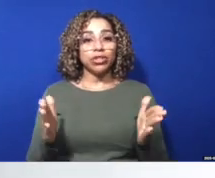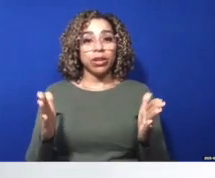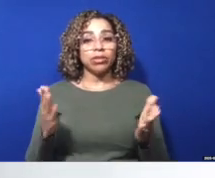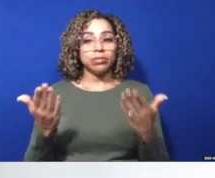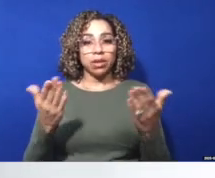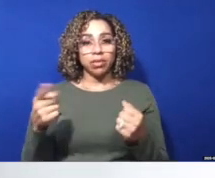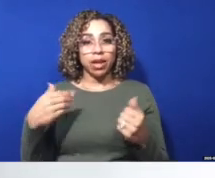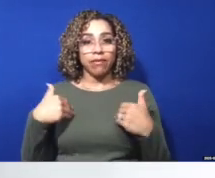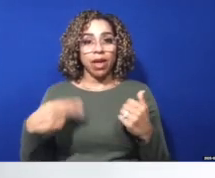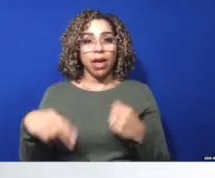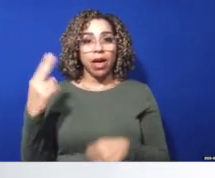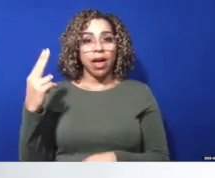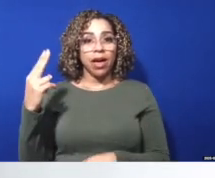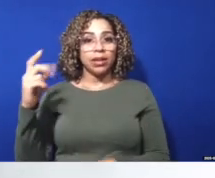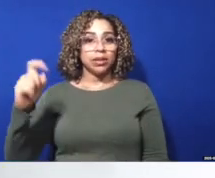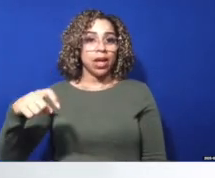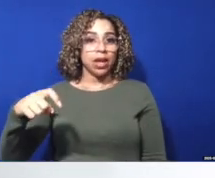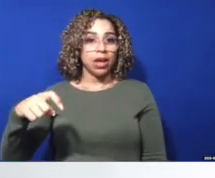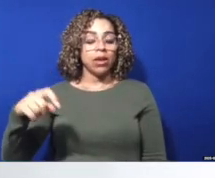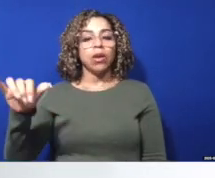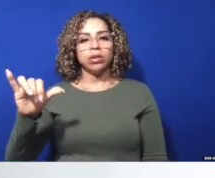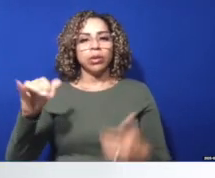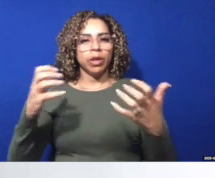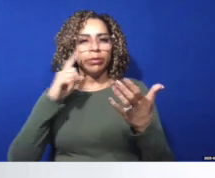high demand, we also want to look into